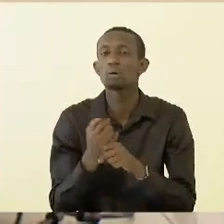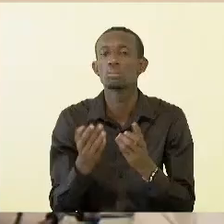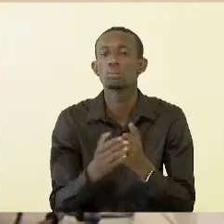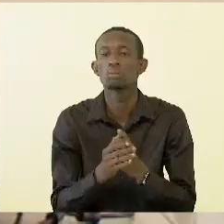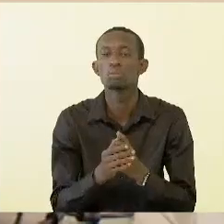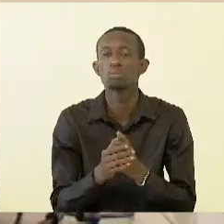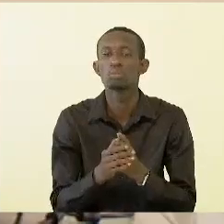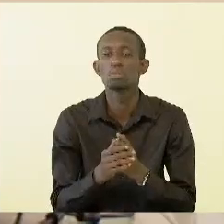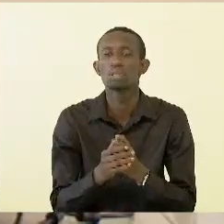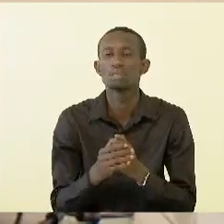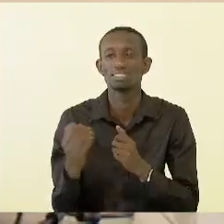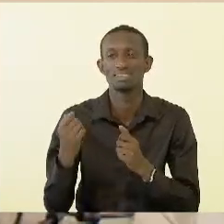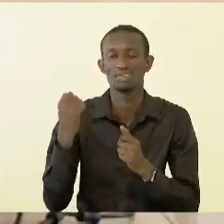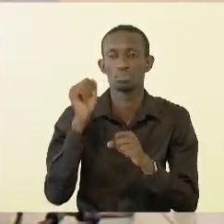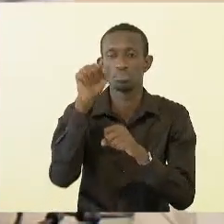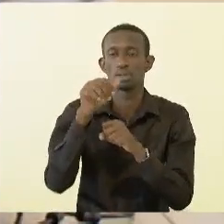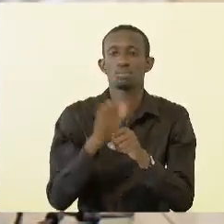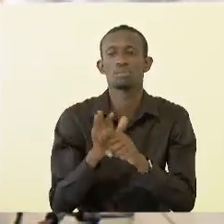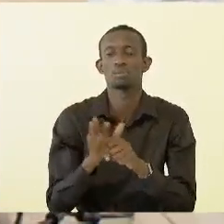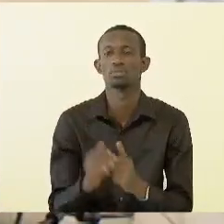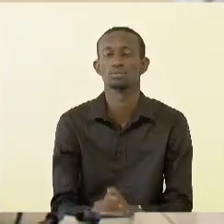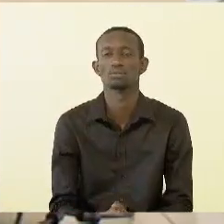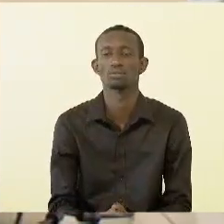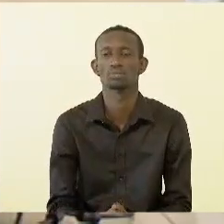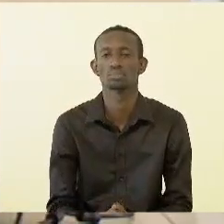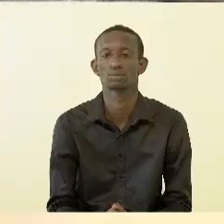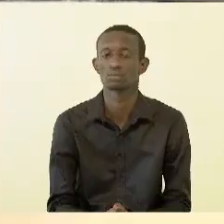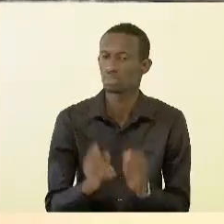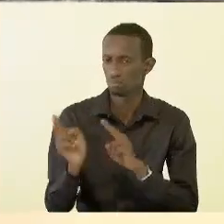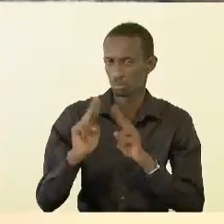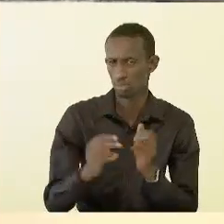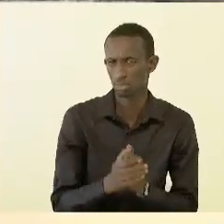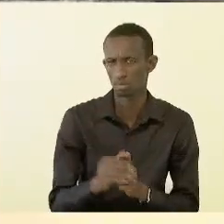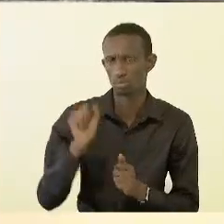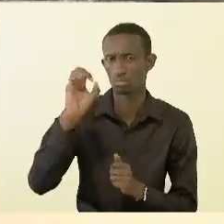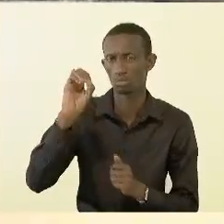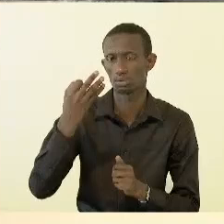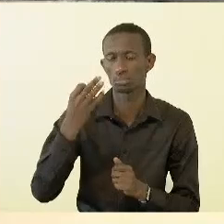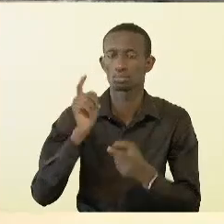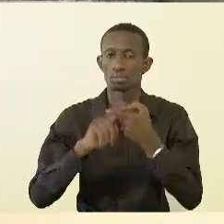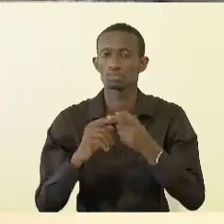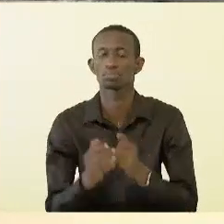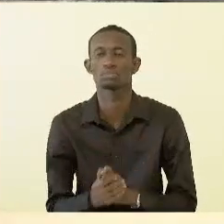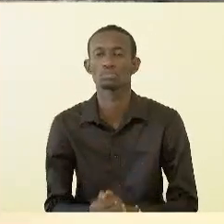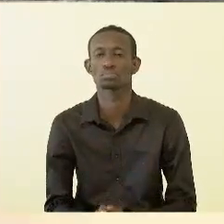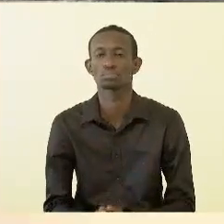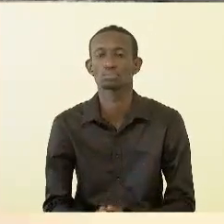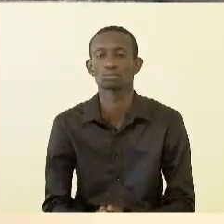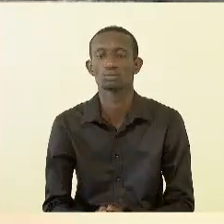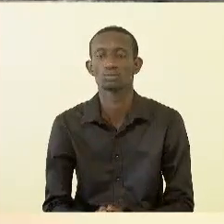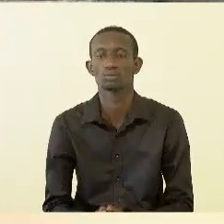is highly exothermic. So usually, the sulfur trioxide is mixed with